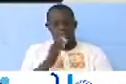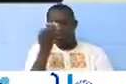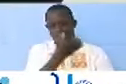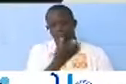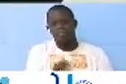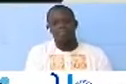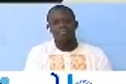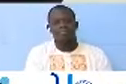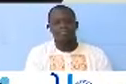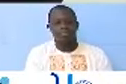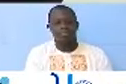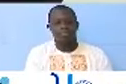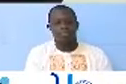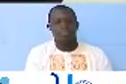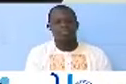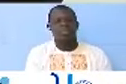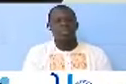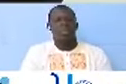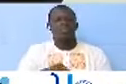Mbarata.